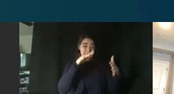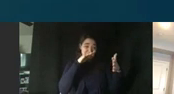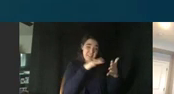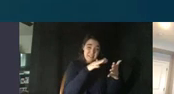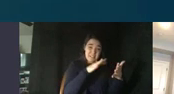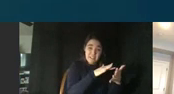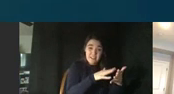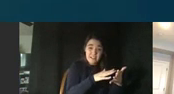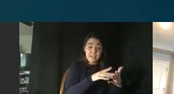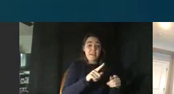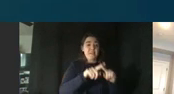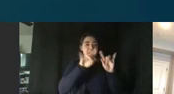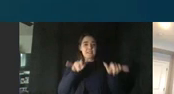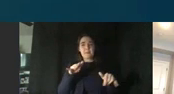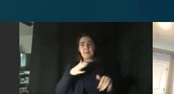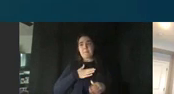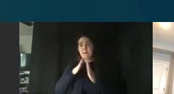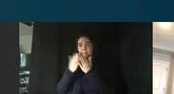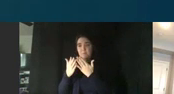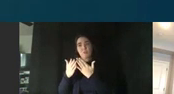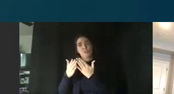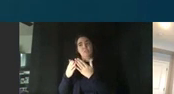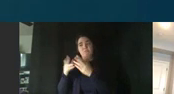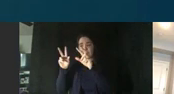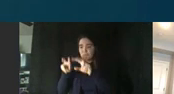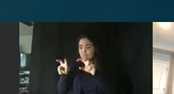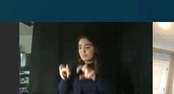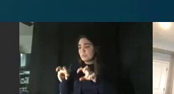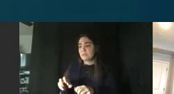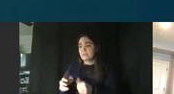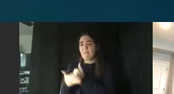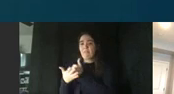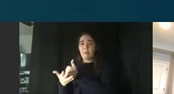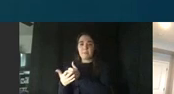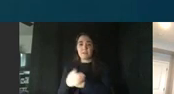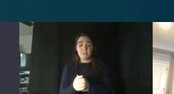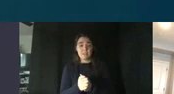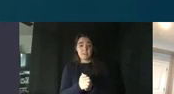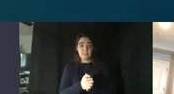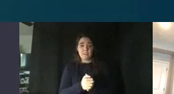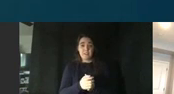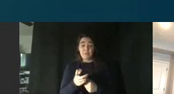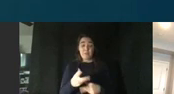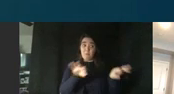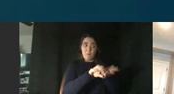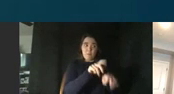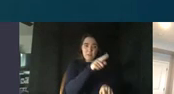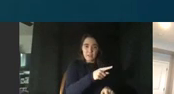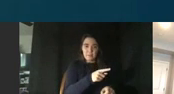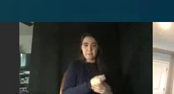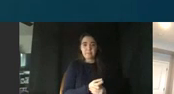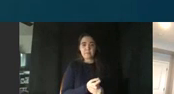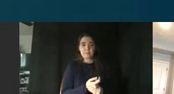to him. And I'm so grateful to him, but it was just as important to him to make sure that people got the real